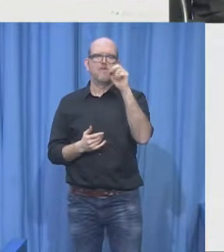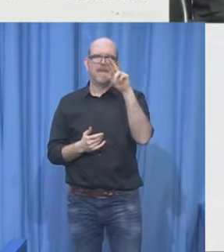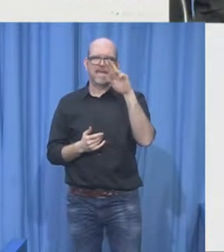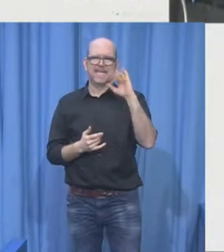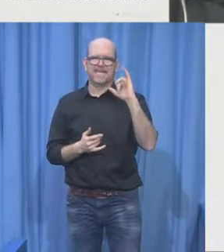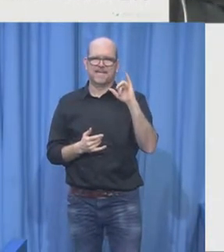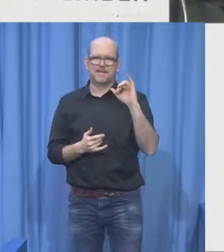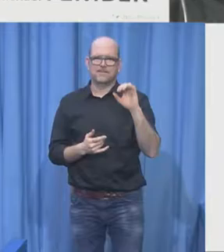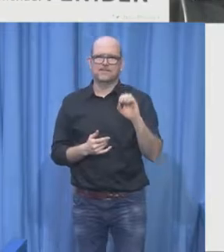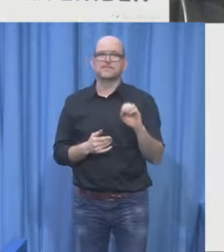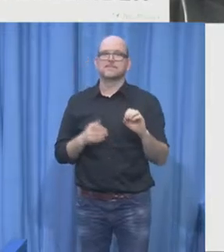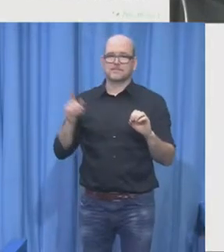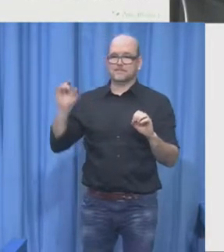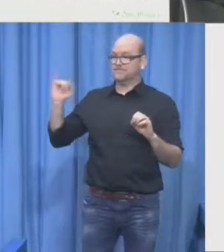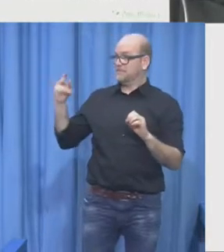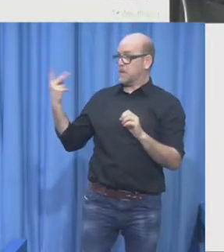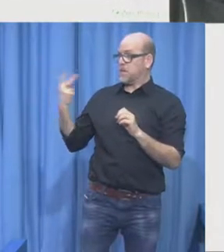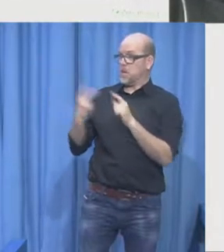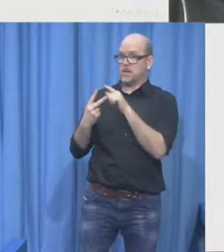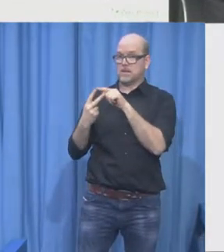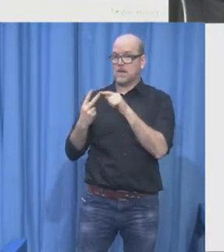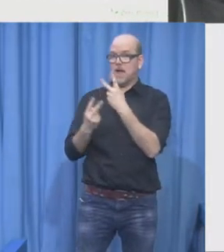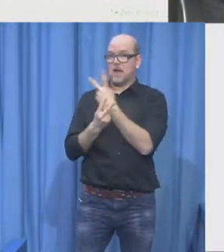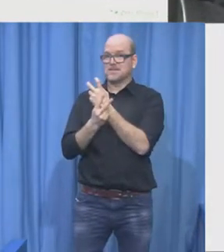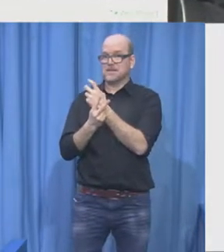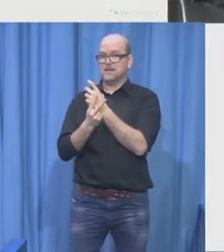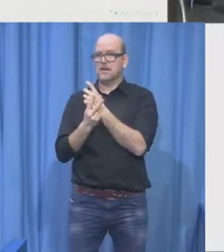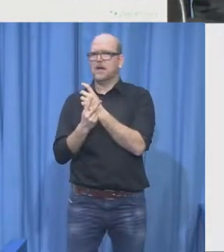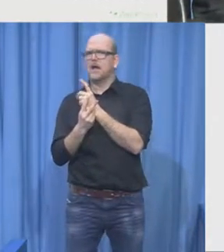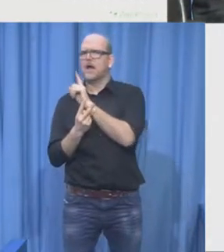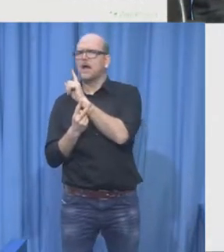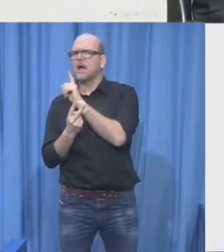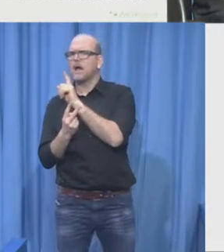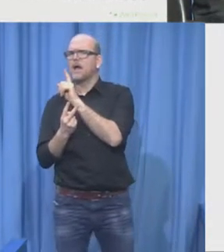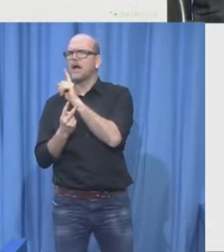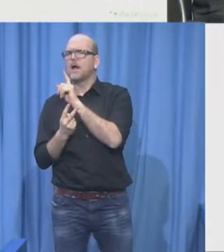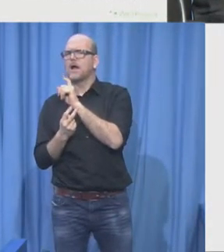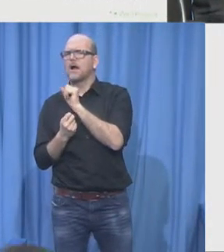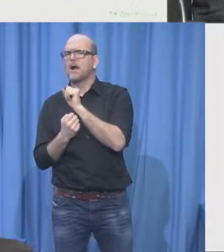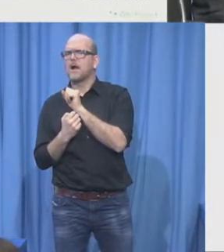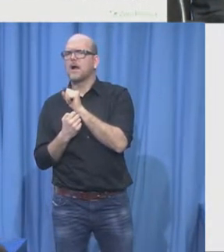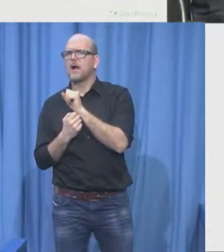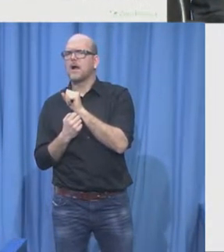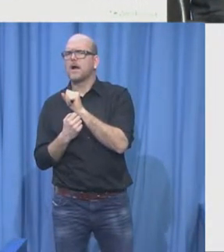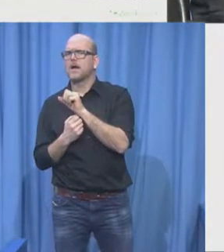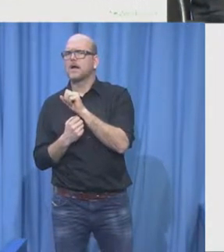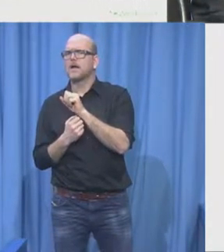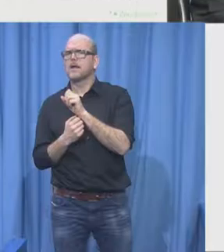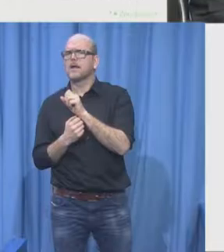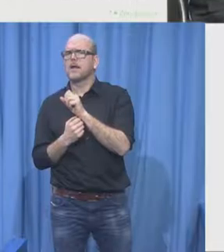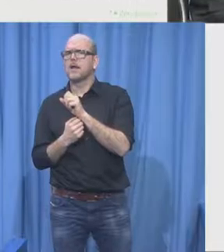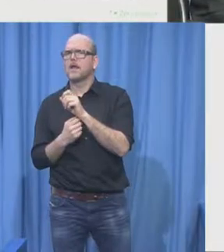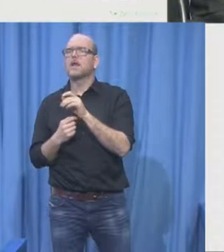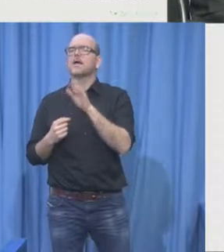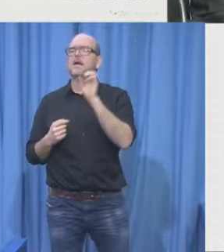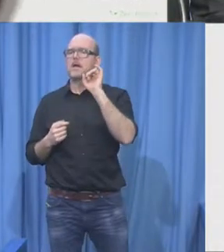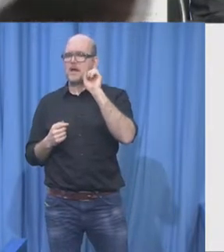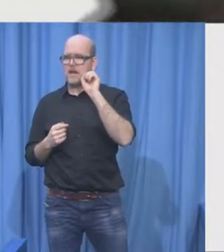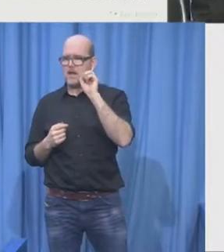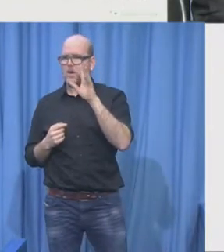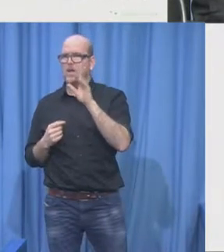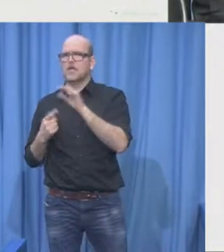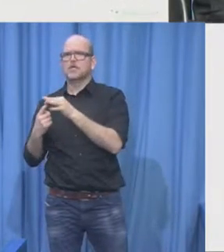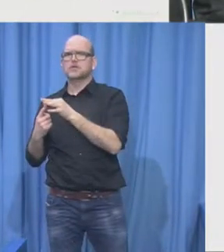So it's not only about Discovering Hands versus Specialisterne, it's also about what the international Discovering Hands and